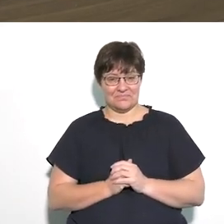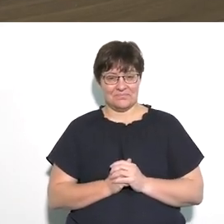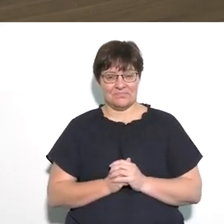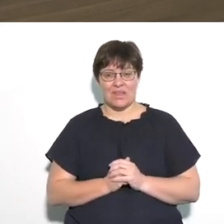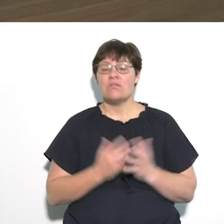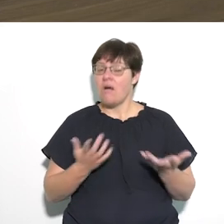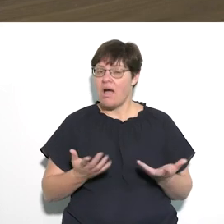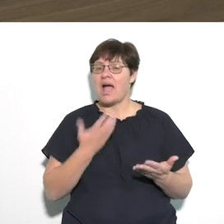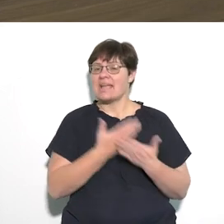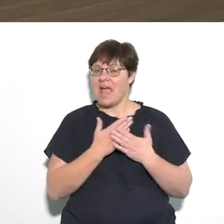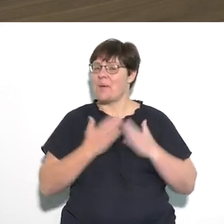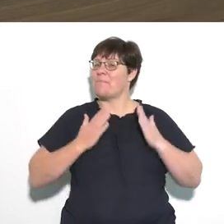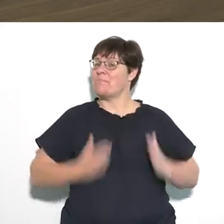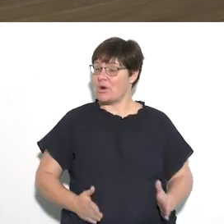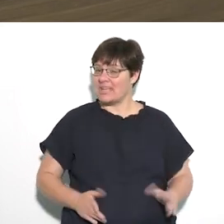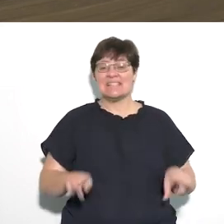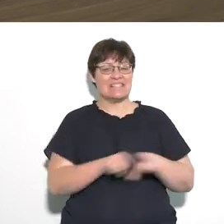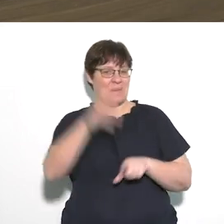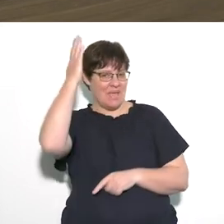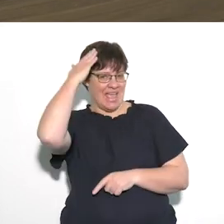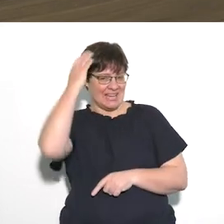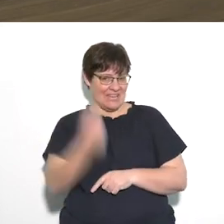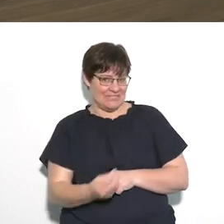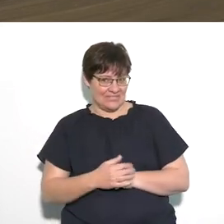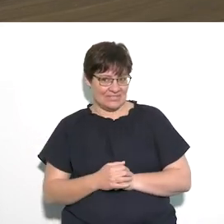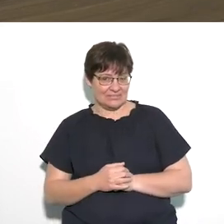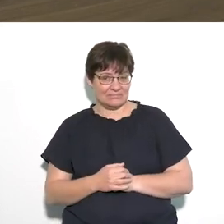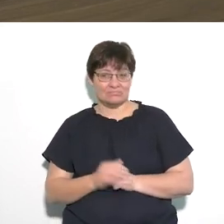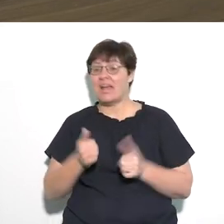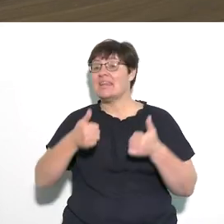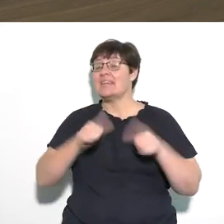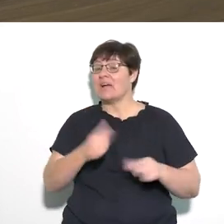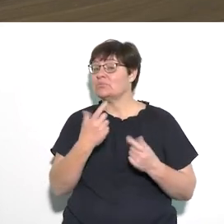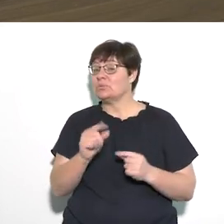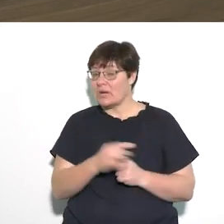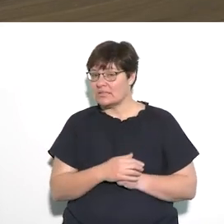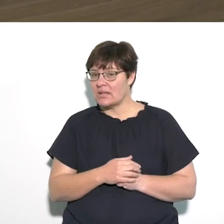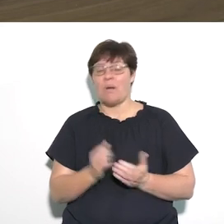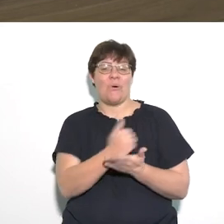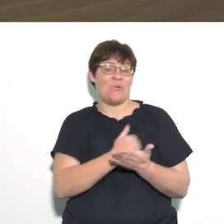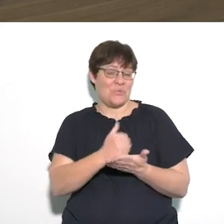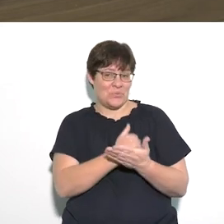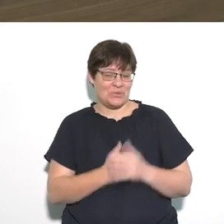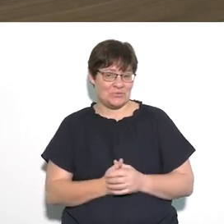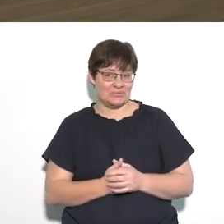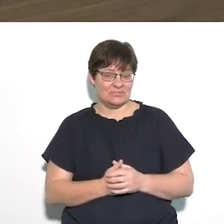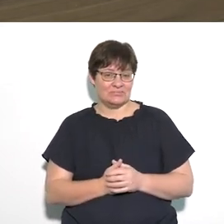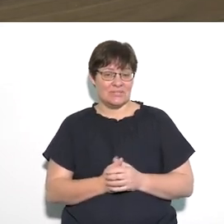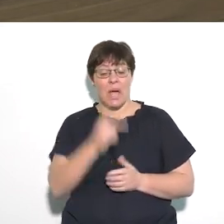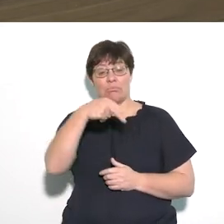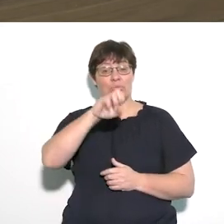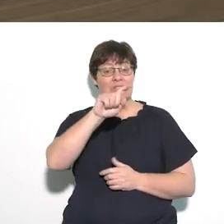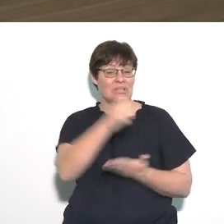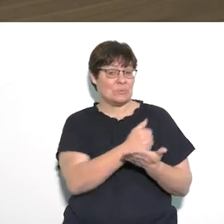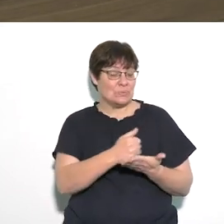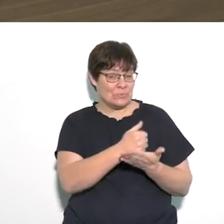circle so that I can have my body and my head. So the next thing I do is I'm going to start gluing. So I use my